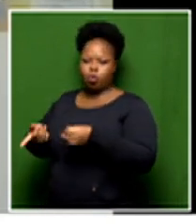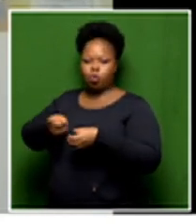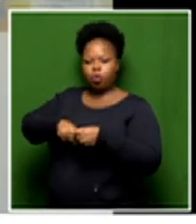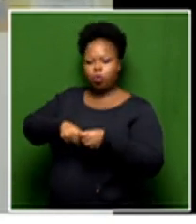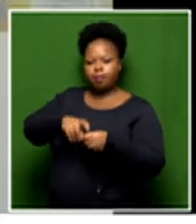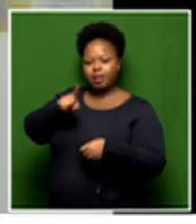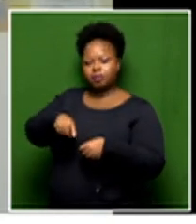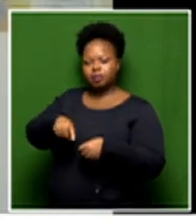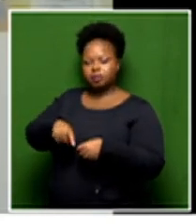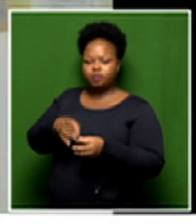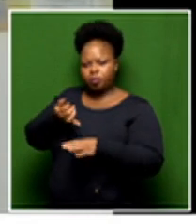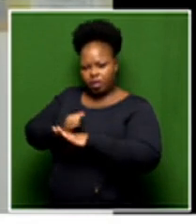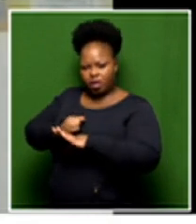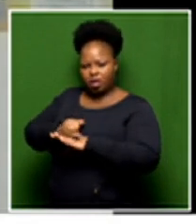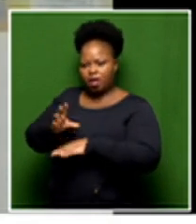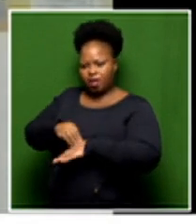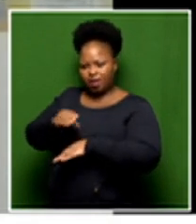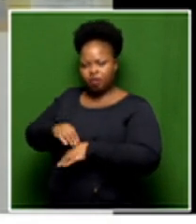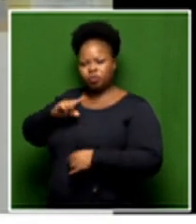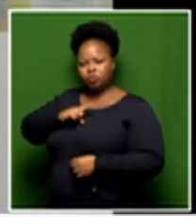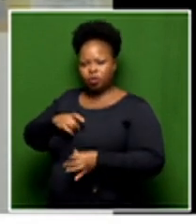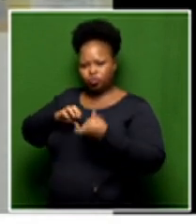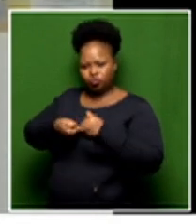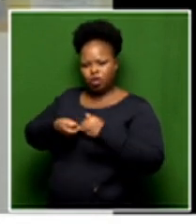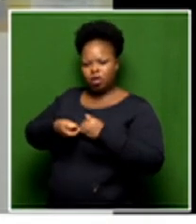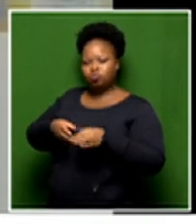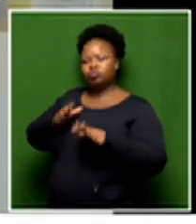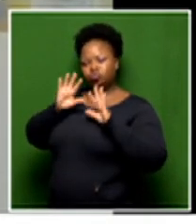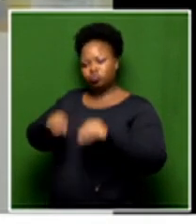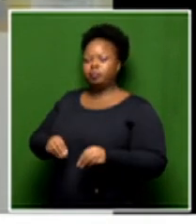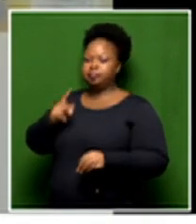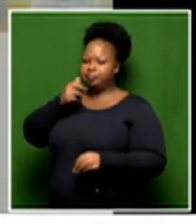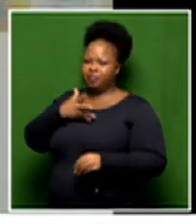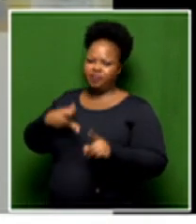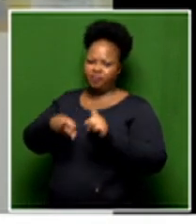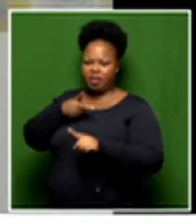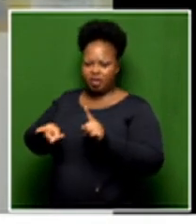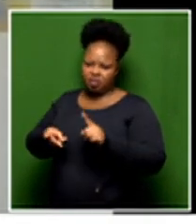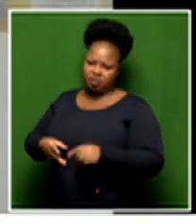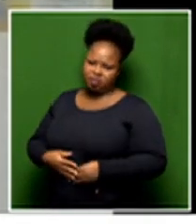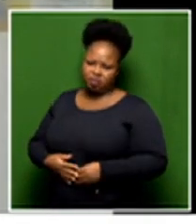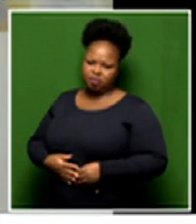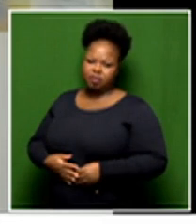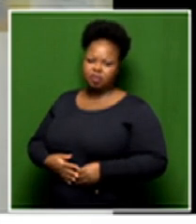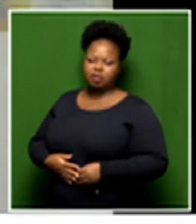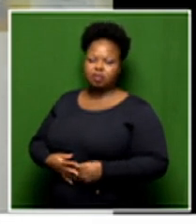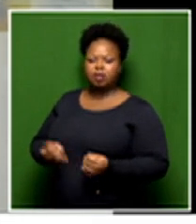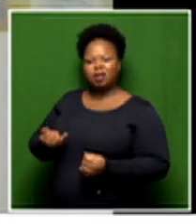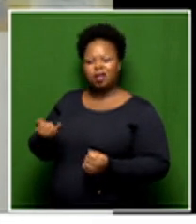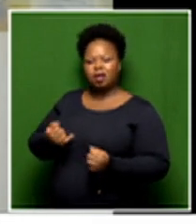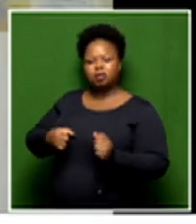an early age, so that we stop the cycle of gender-based violence and we stop the